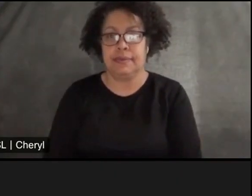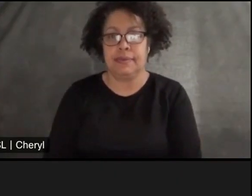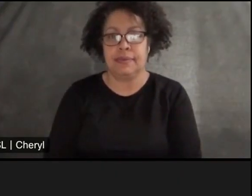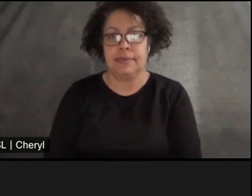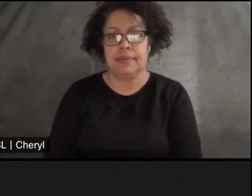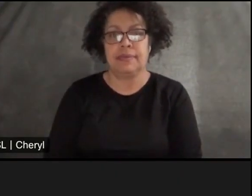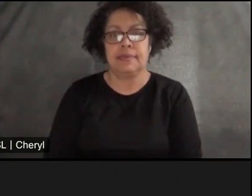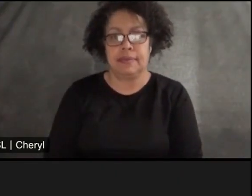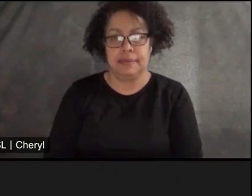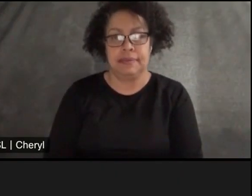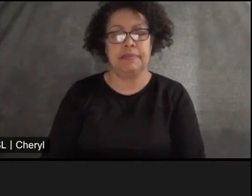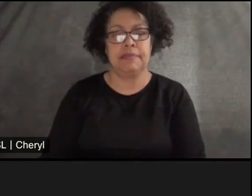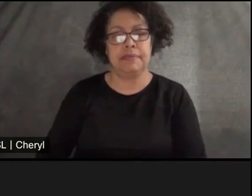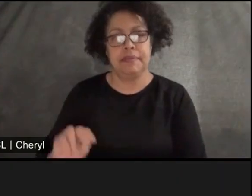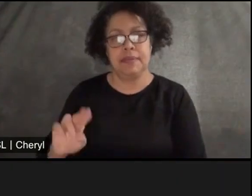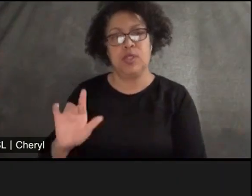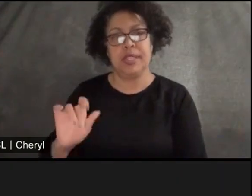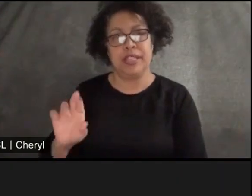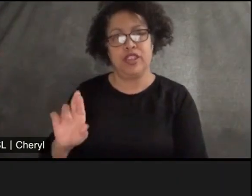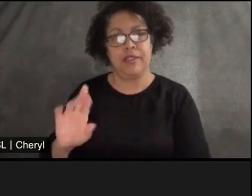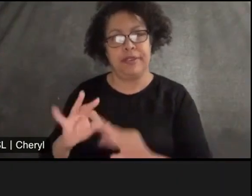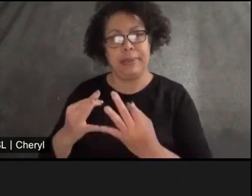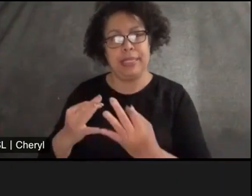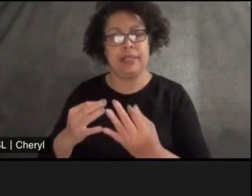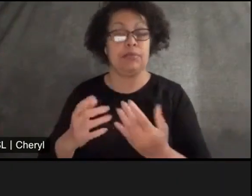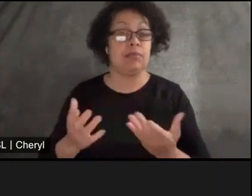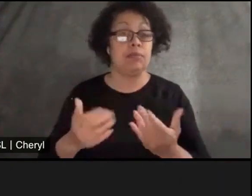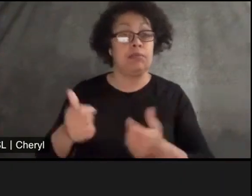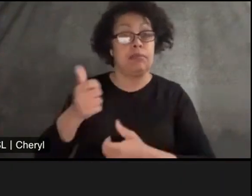Nuclear family director, so coworker.